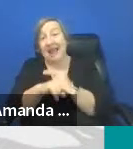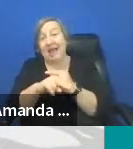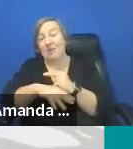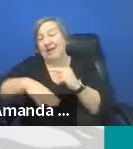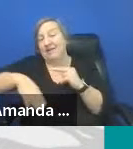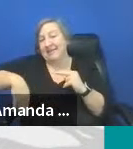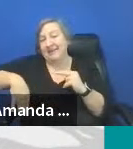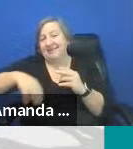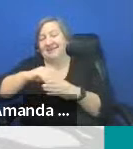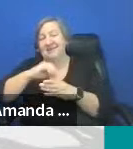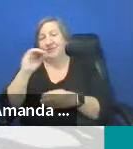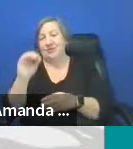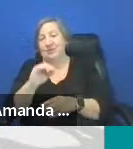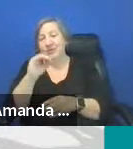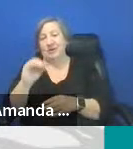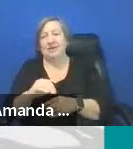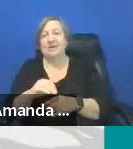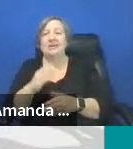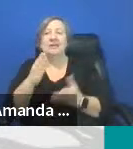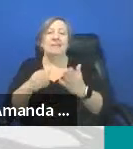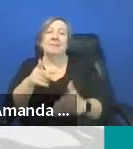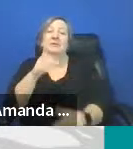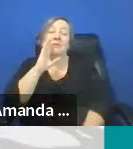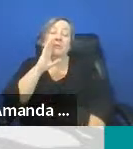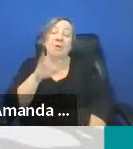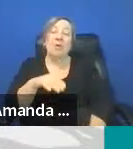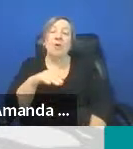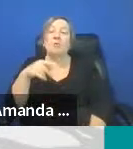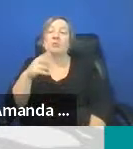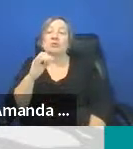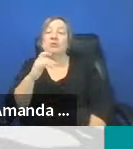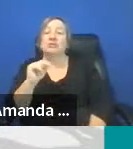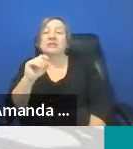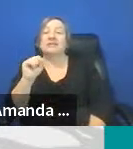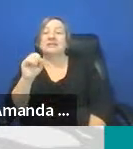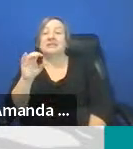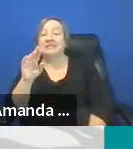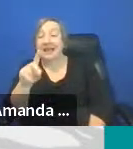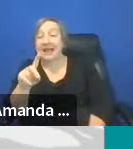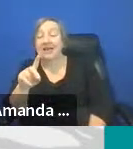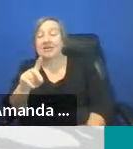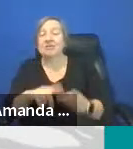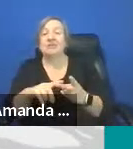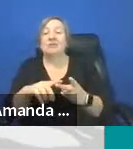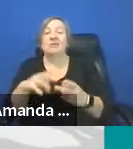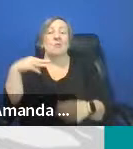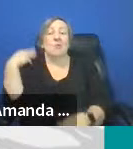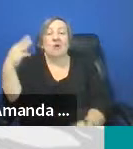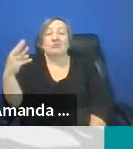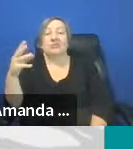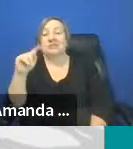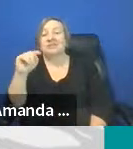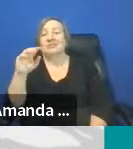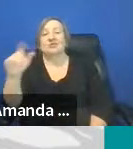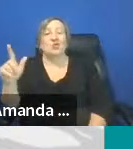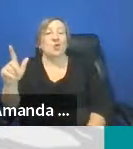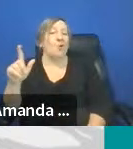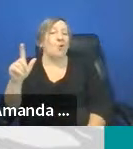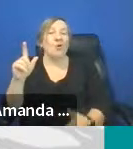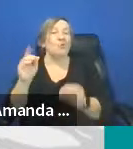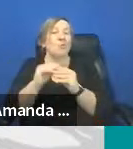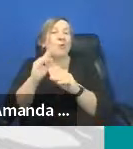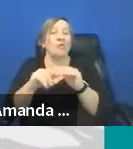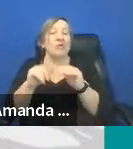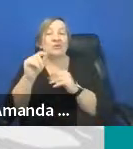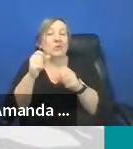Oregon. You guys probably know that in Puget Sound in Washington, the tolling has existed for 20 plus years